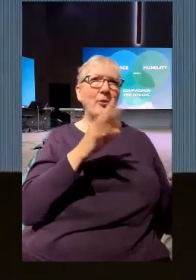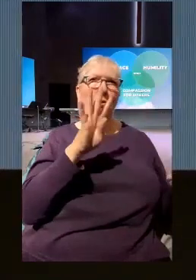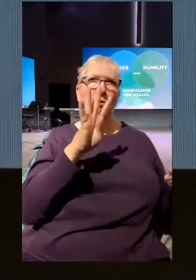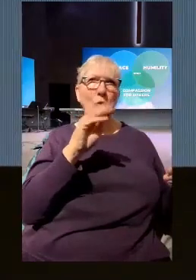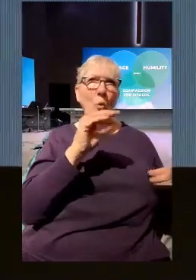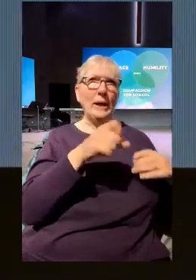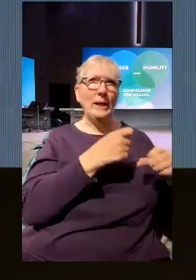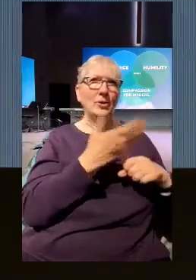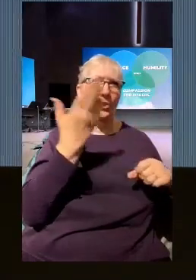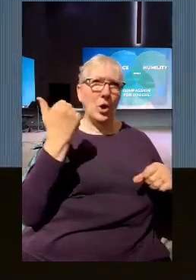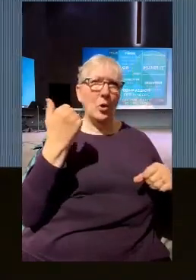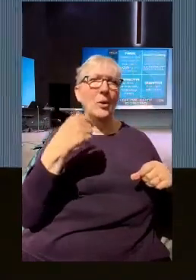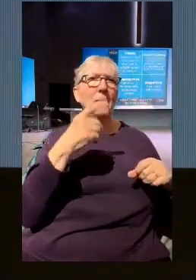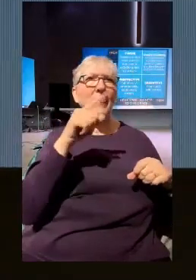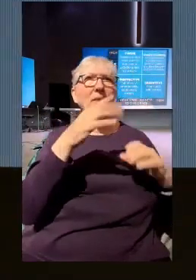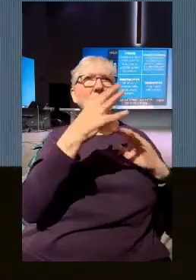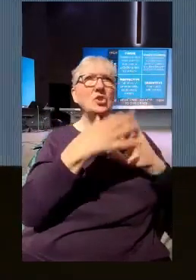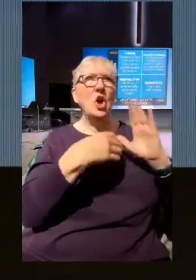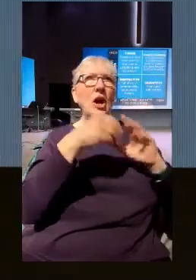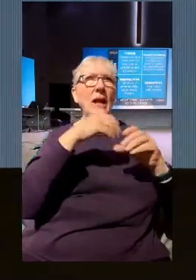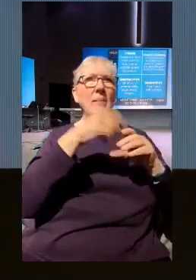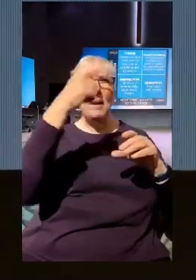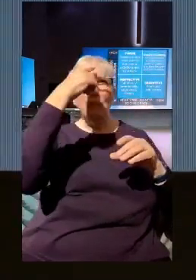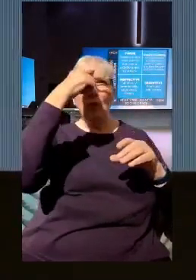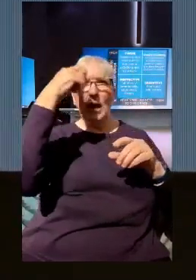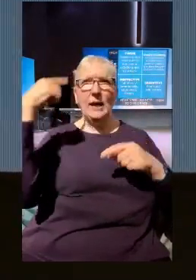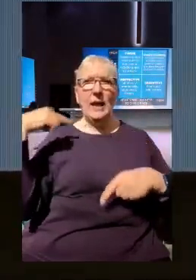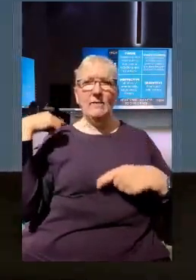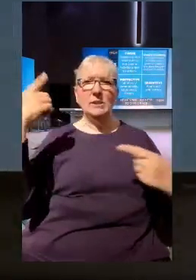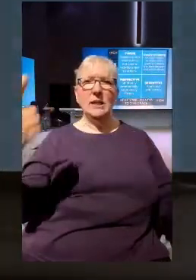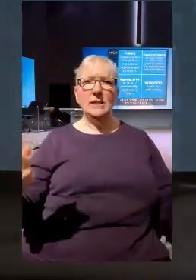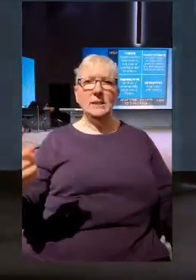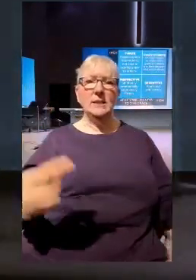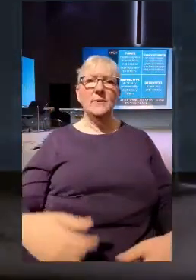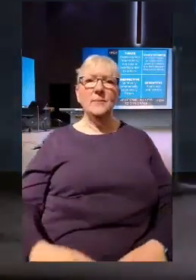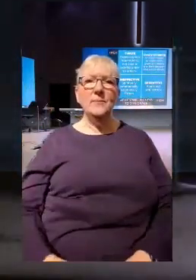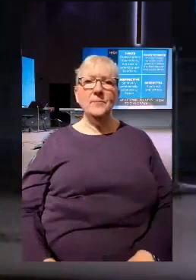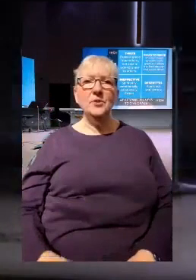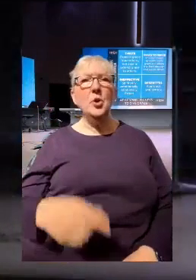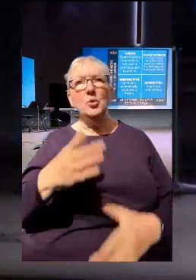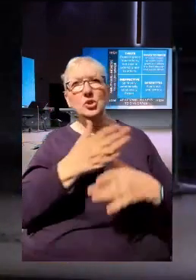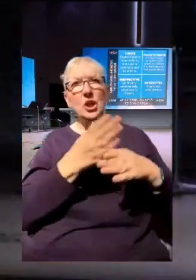been in my brain ever since. And so now I get to share it with you.